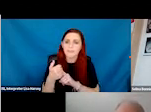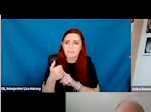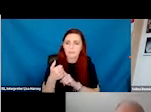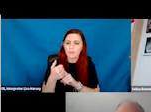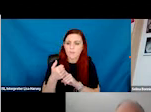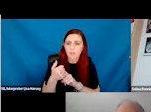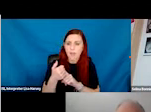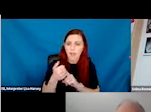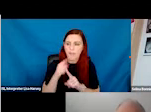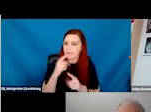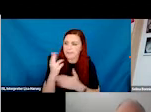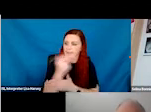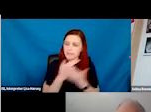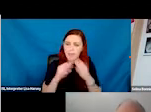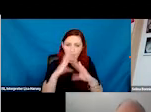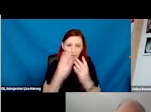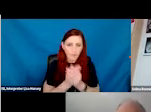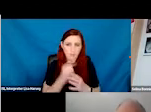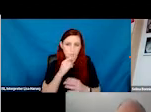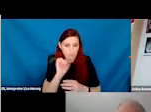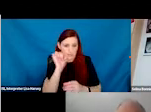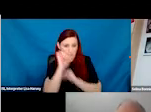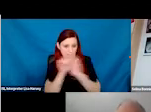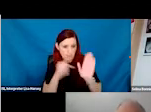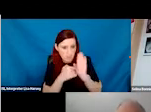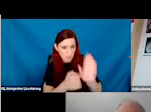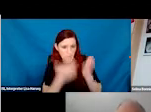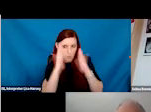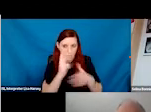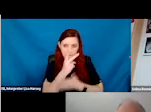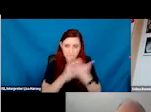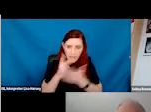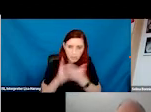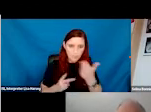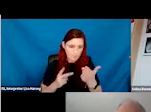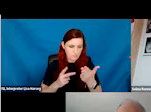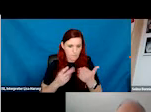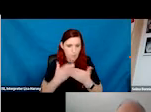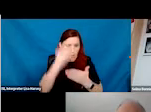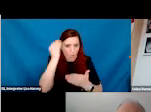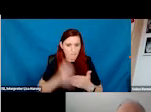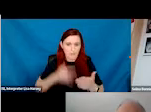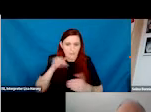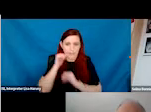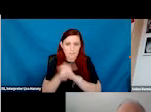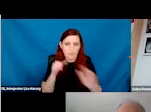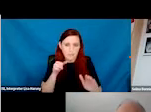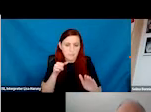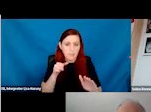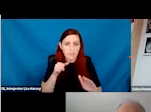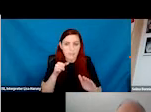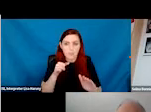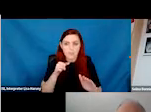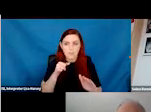considerations and layouts. This experience emphasized the value of learning from lived experience. In conclusion, I would like